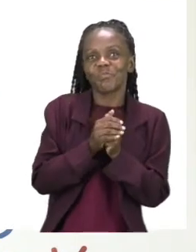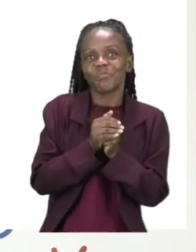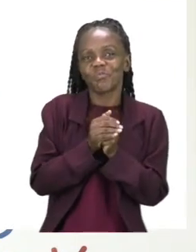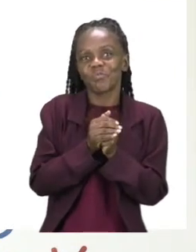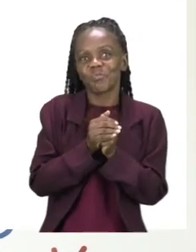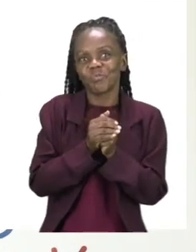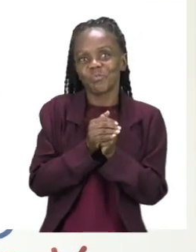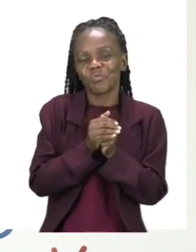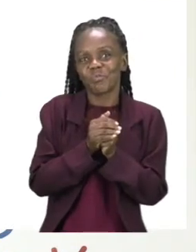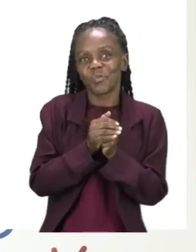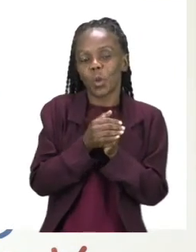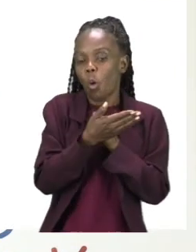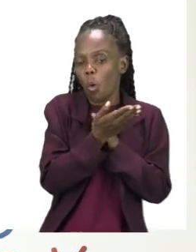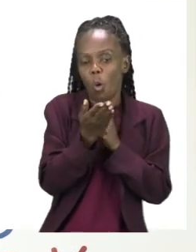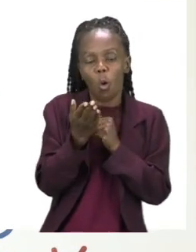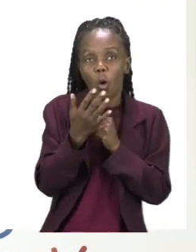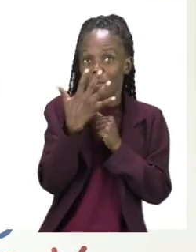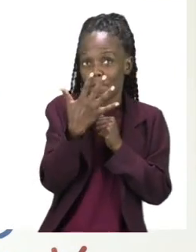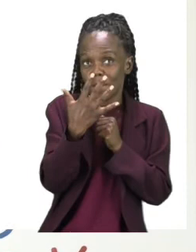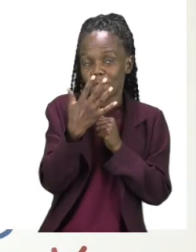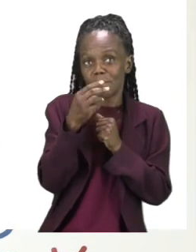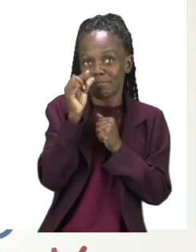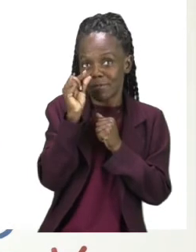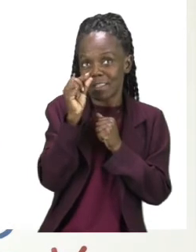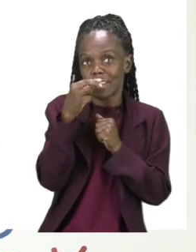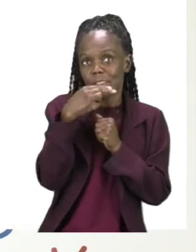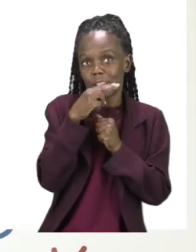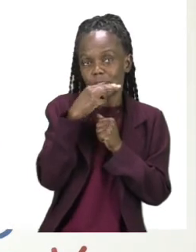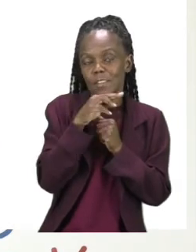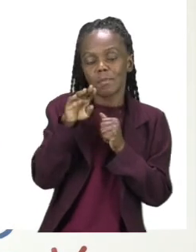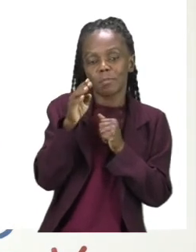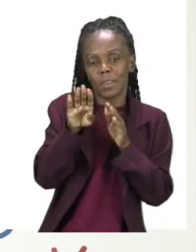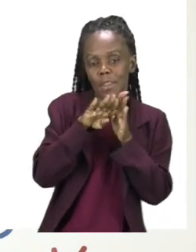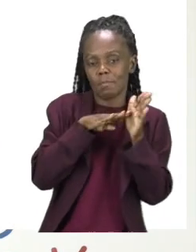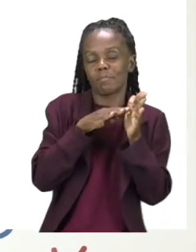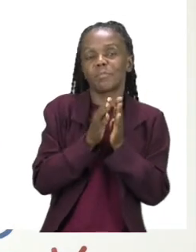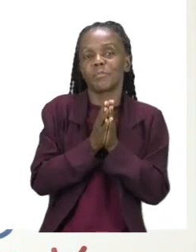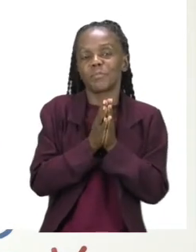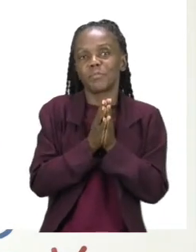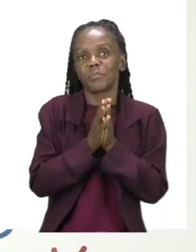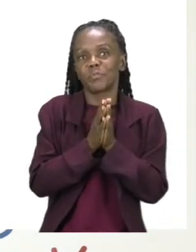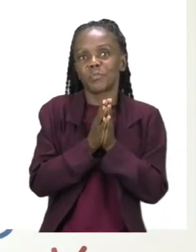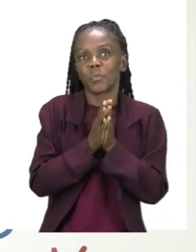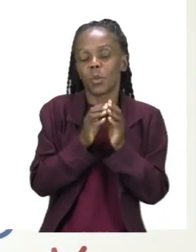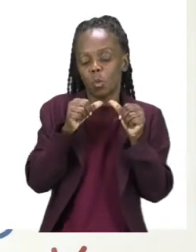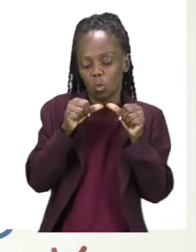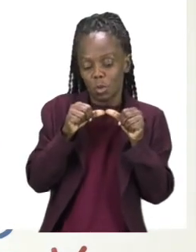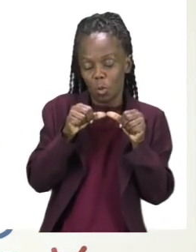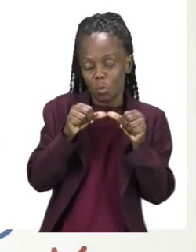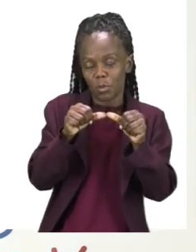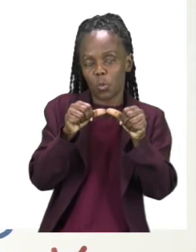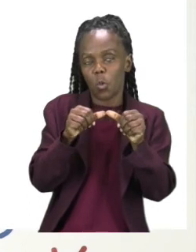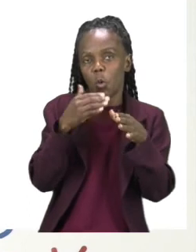ducks came swimming back. Now I'm going to leave you to do your exercise. Remember